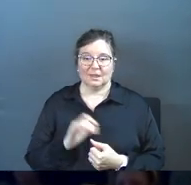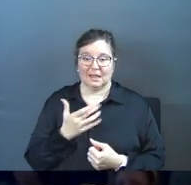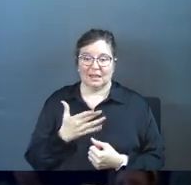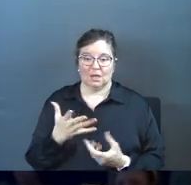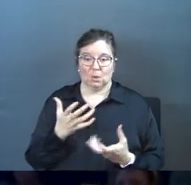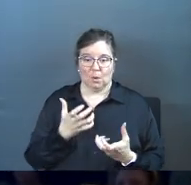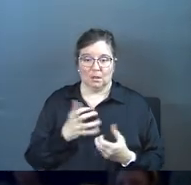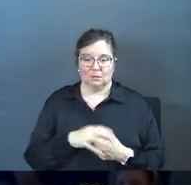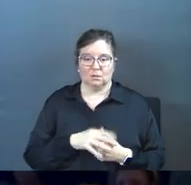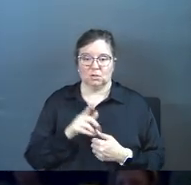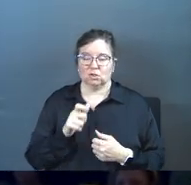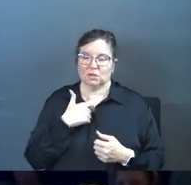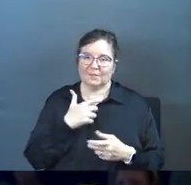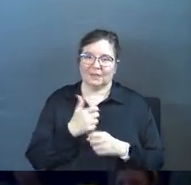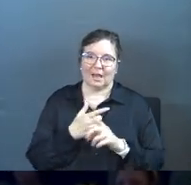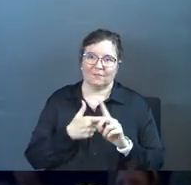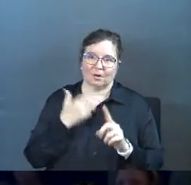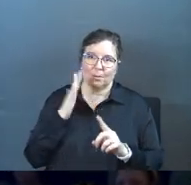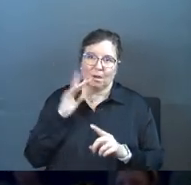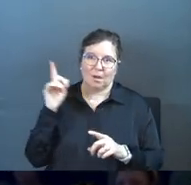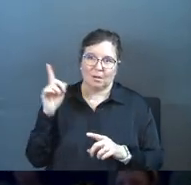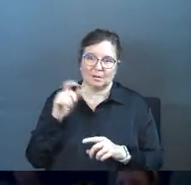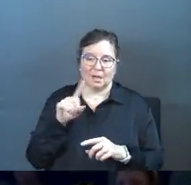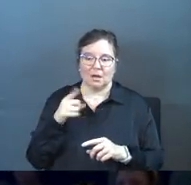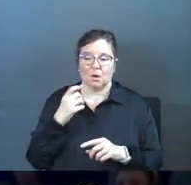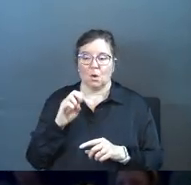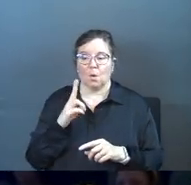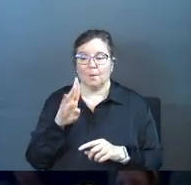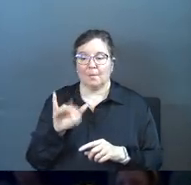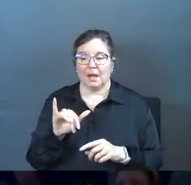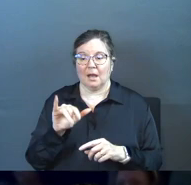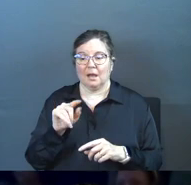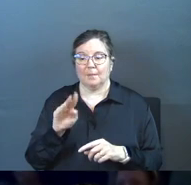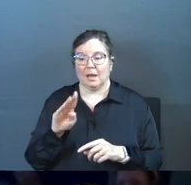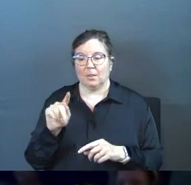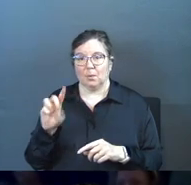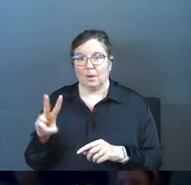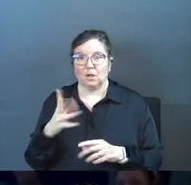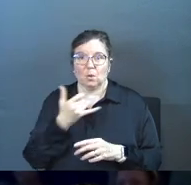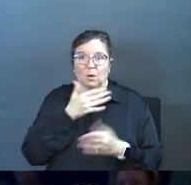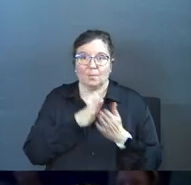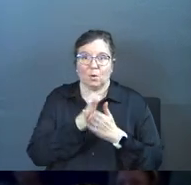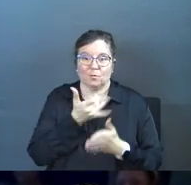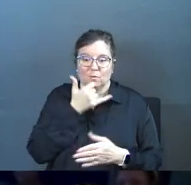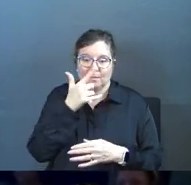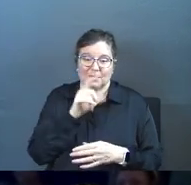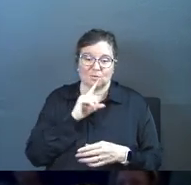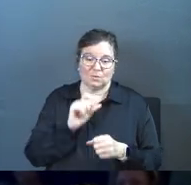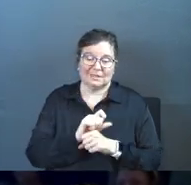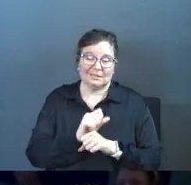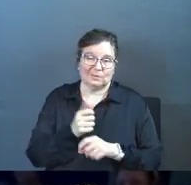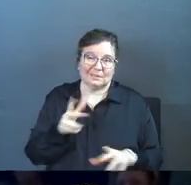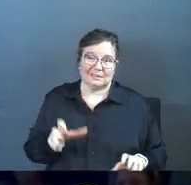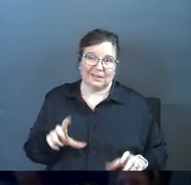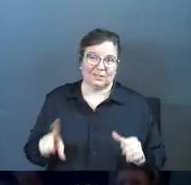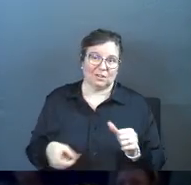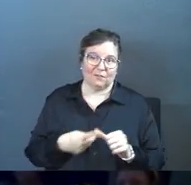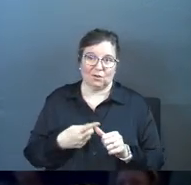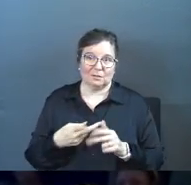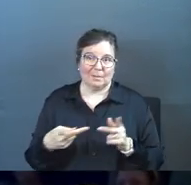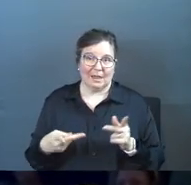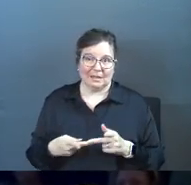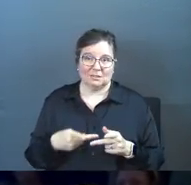That thing that you want, you should have gotten it from God. And oh, by the way, your motives were wrong because essentially it was selfish in the first